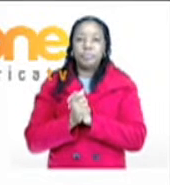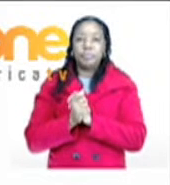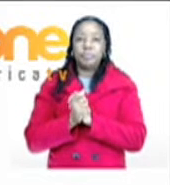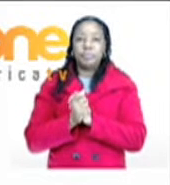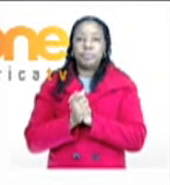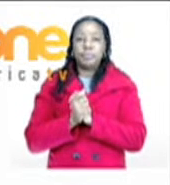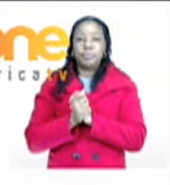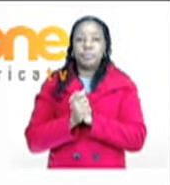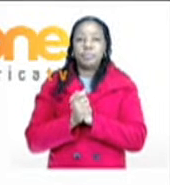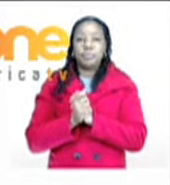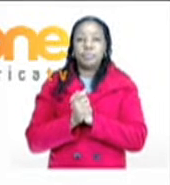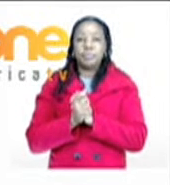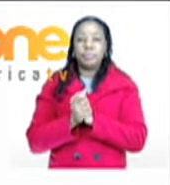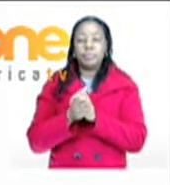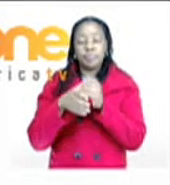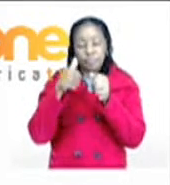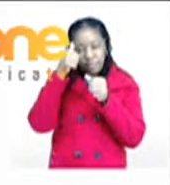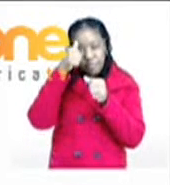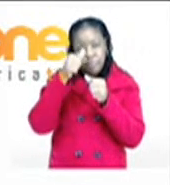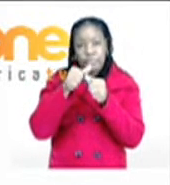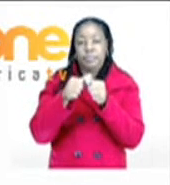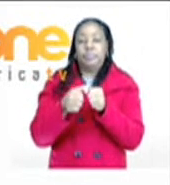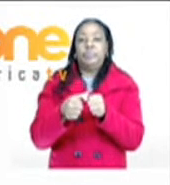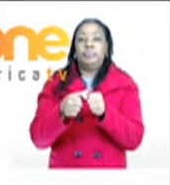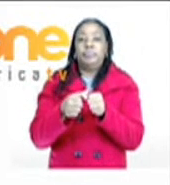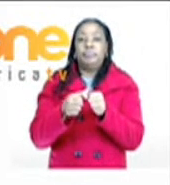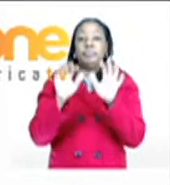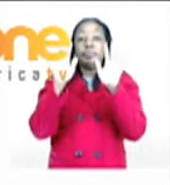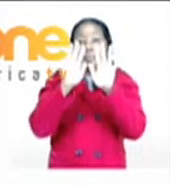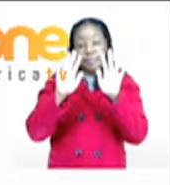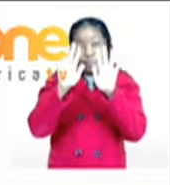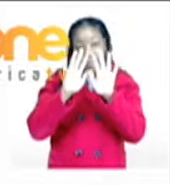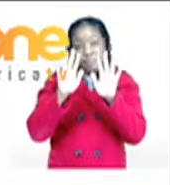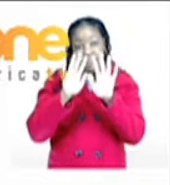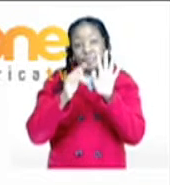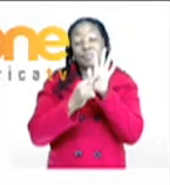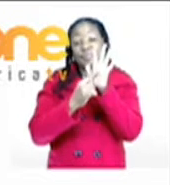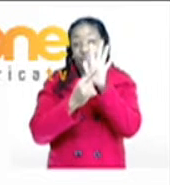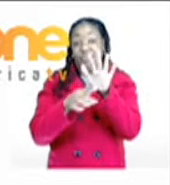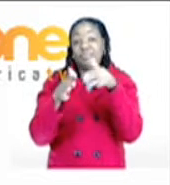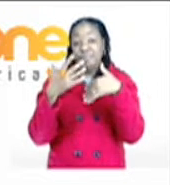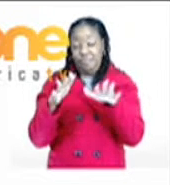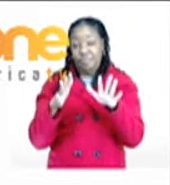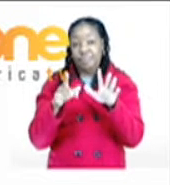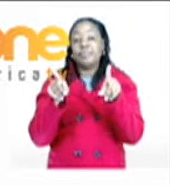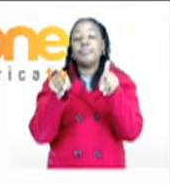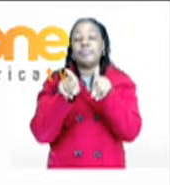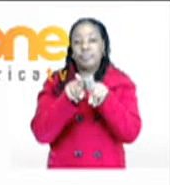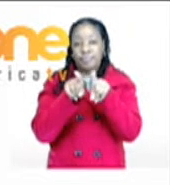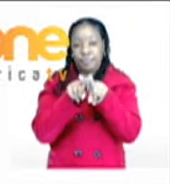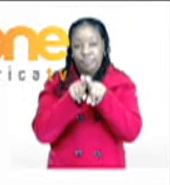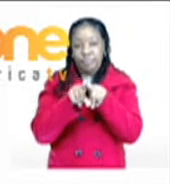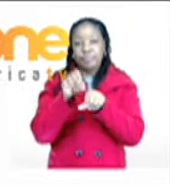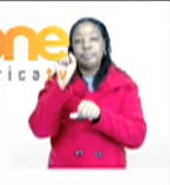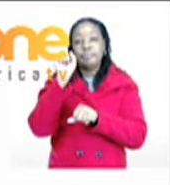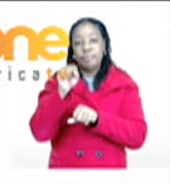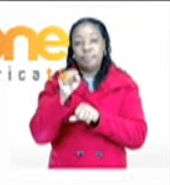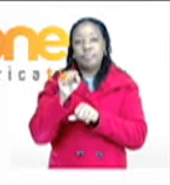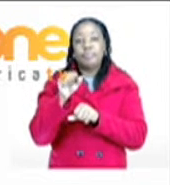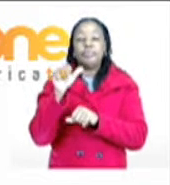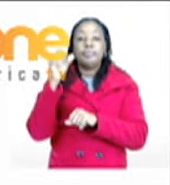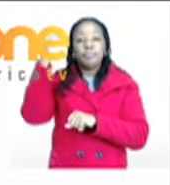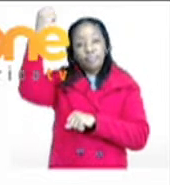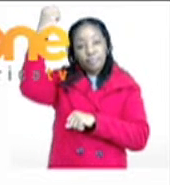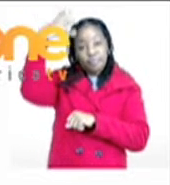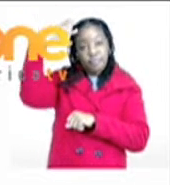And remember the colors that I have shown you. The sun should be colored yellow.